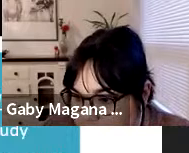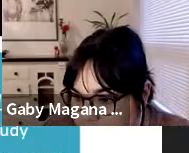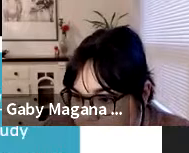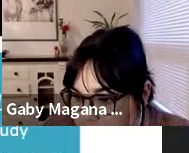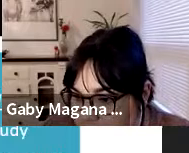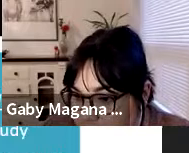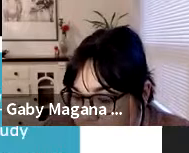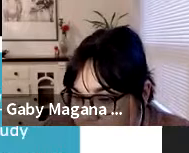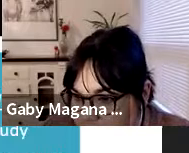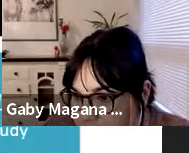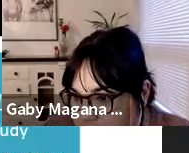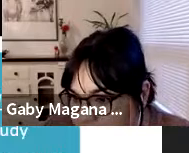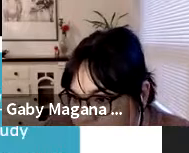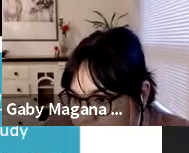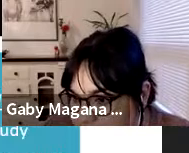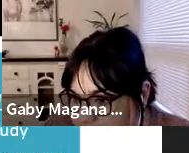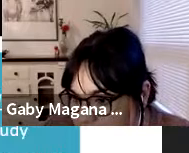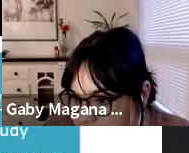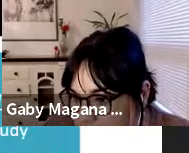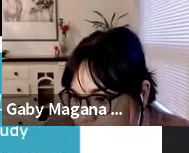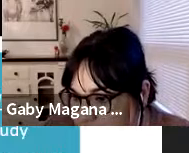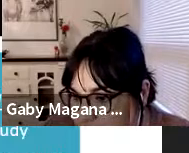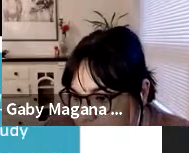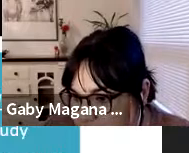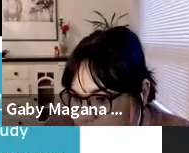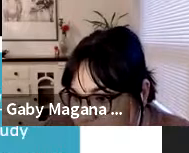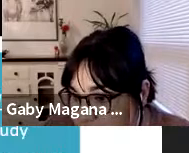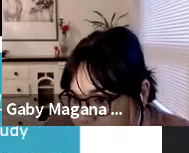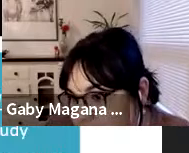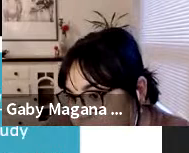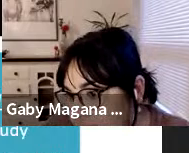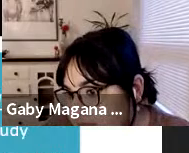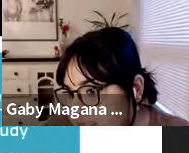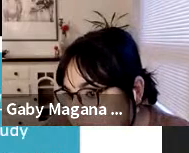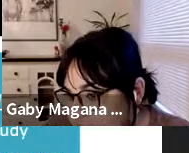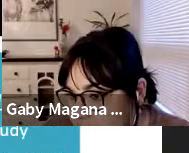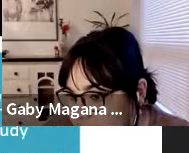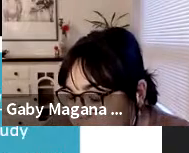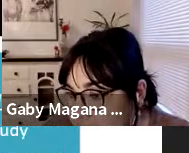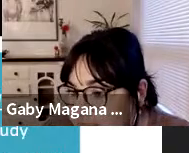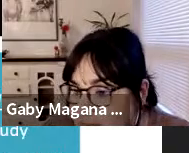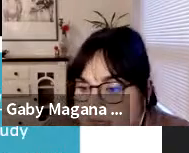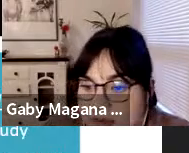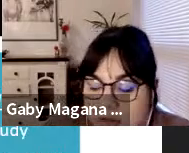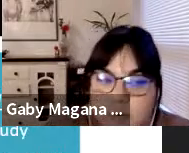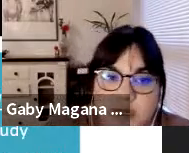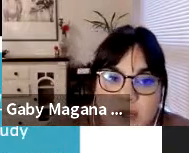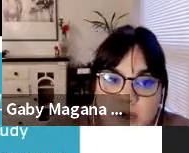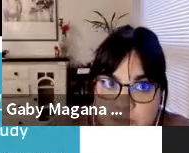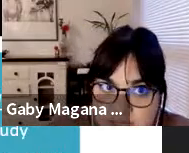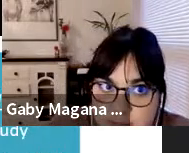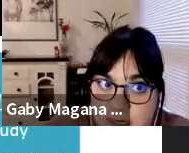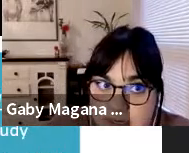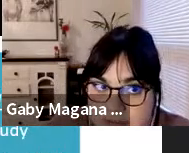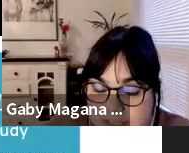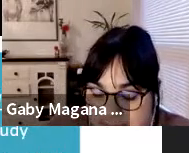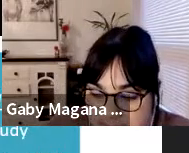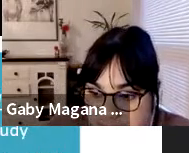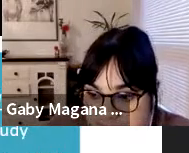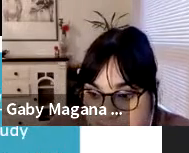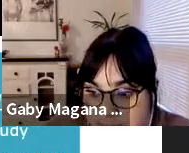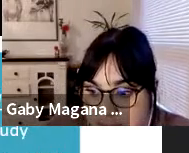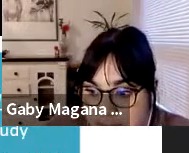the goals here at the beginning are to identify someone who can help to facilitate the conversation, somebody who can help to keep